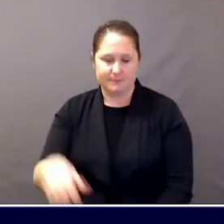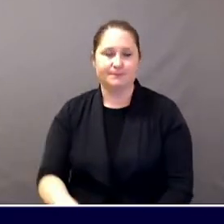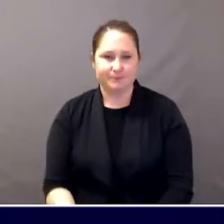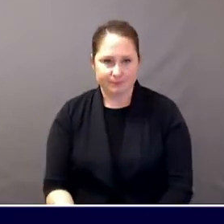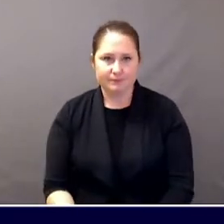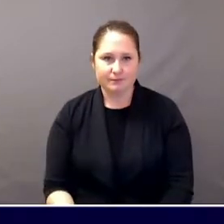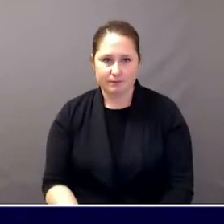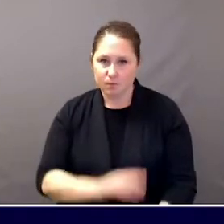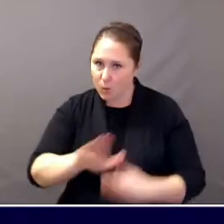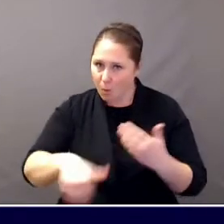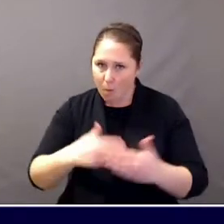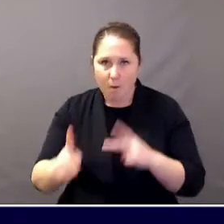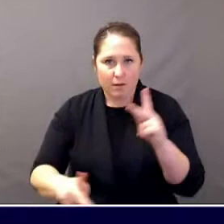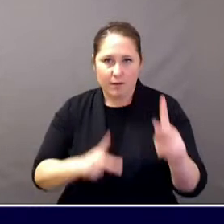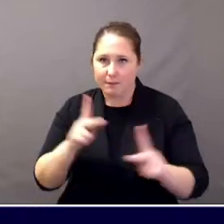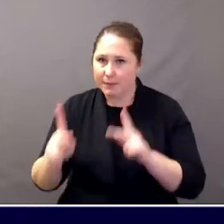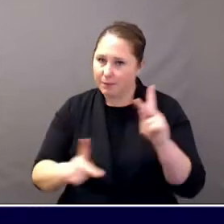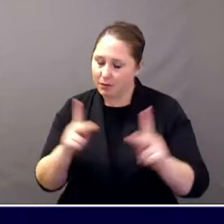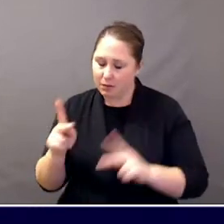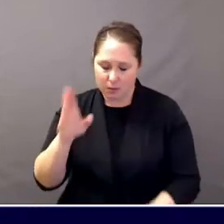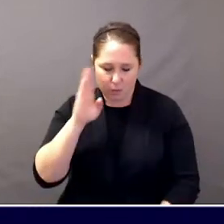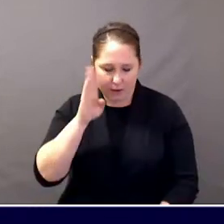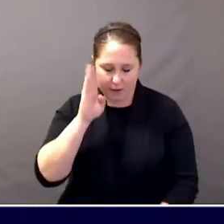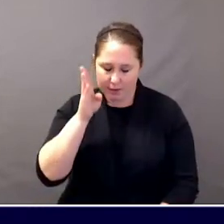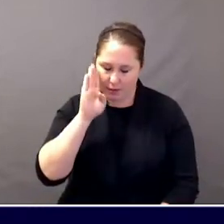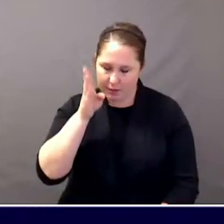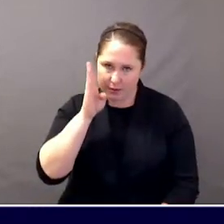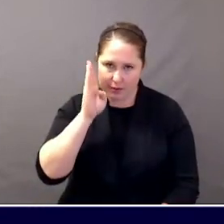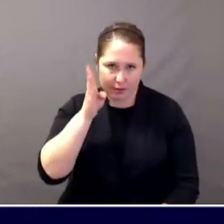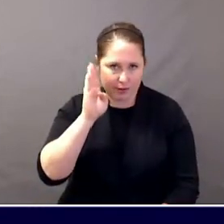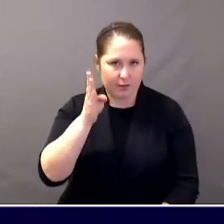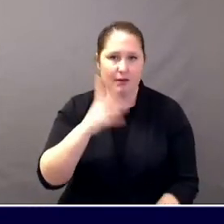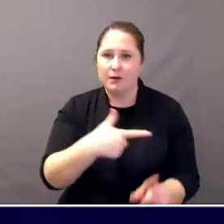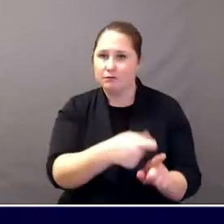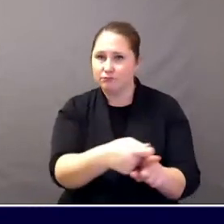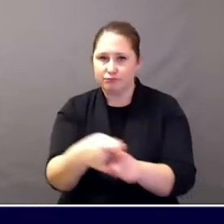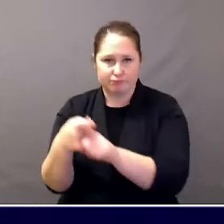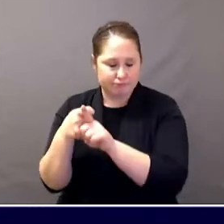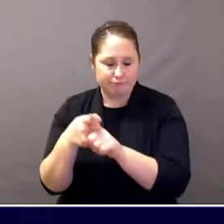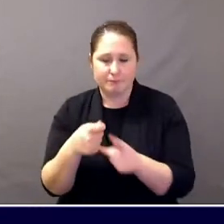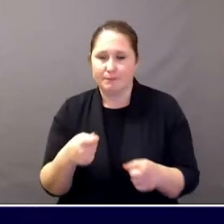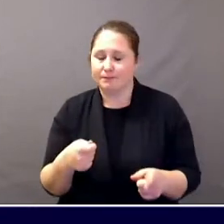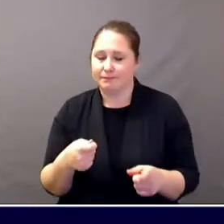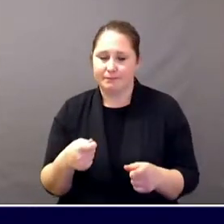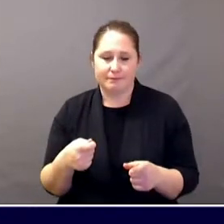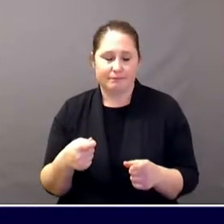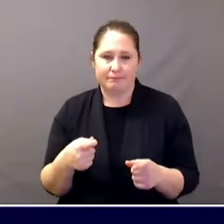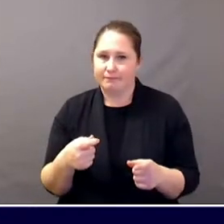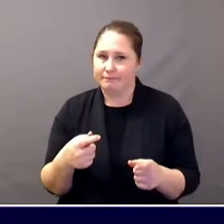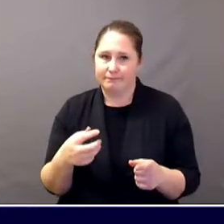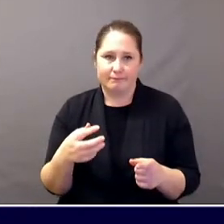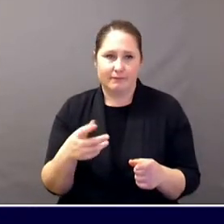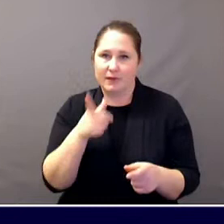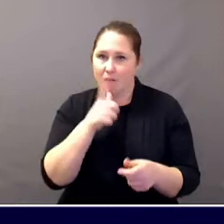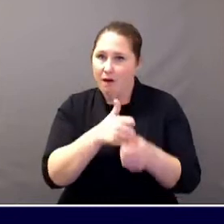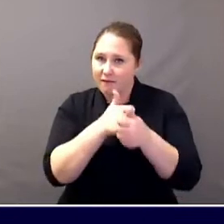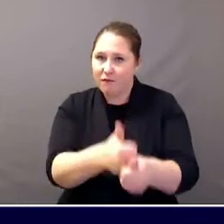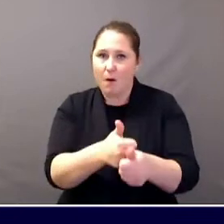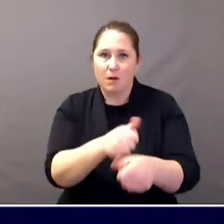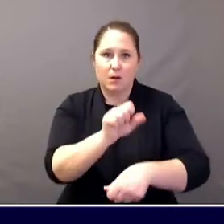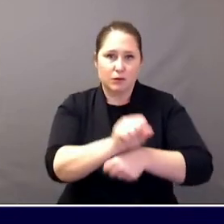the list. There's no registration system now based on your occupation or your